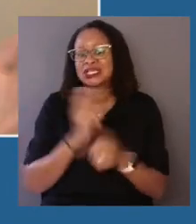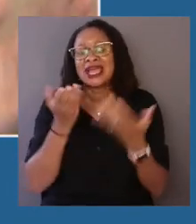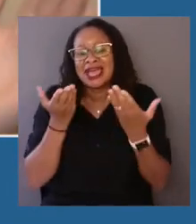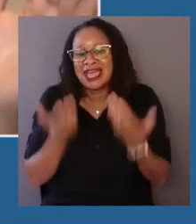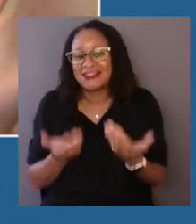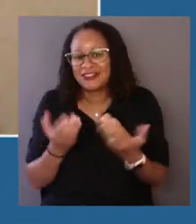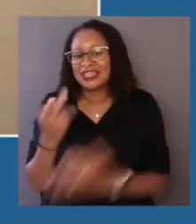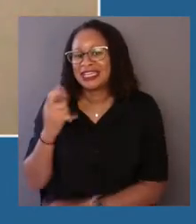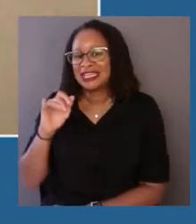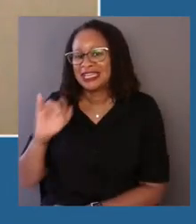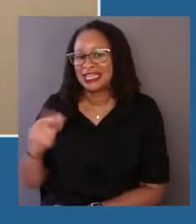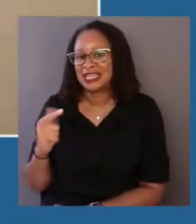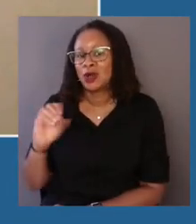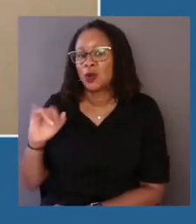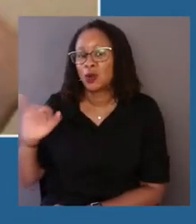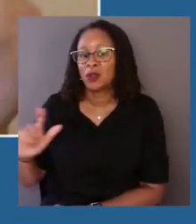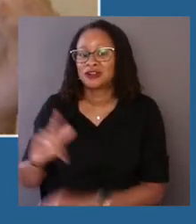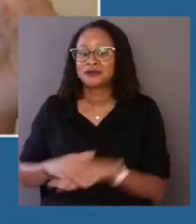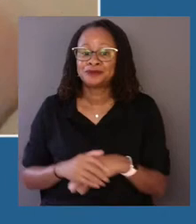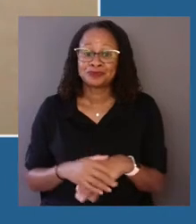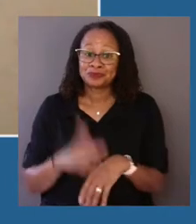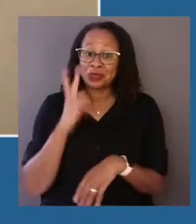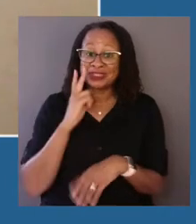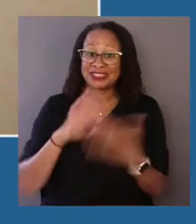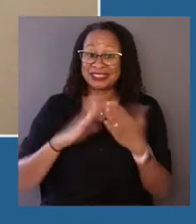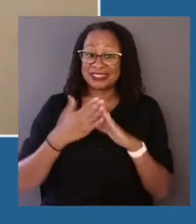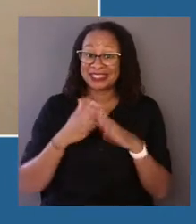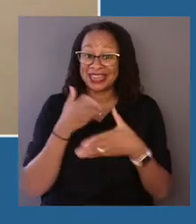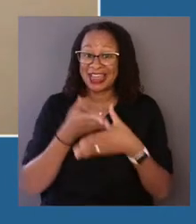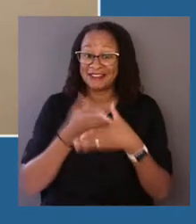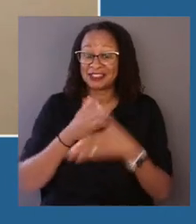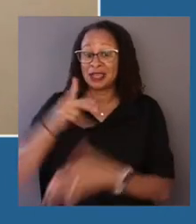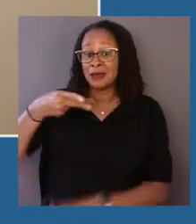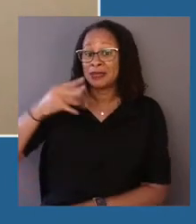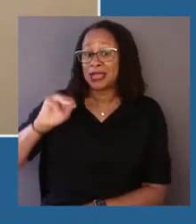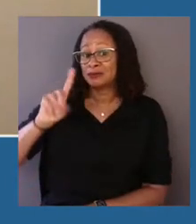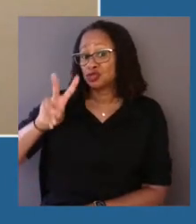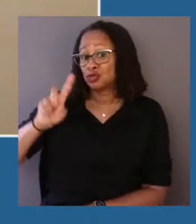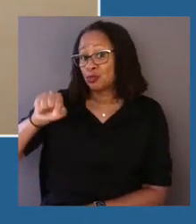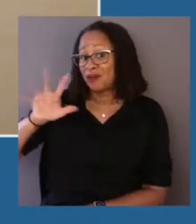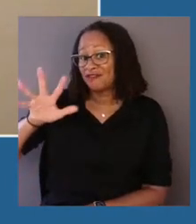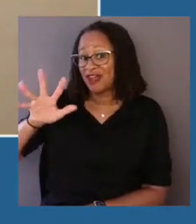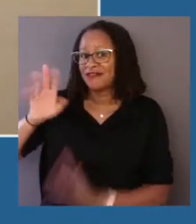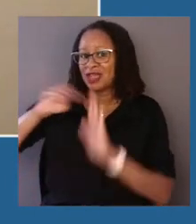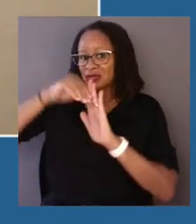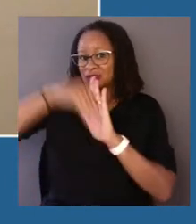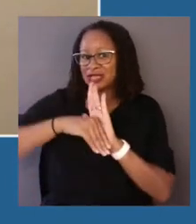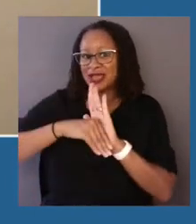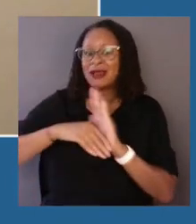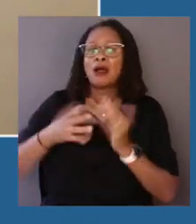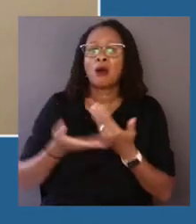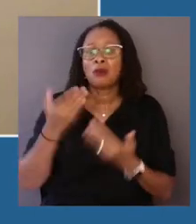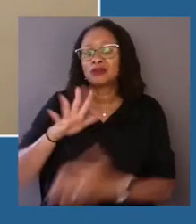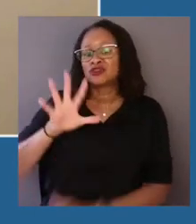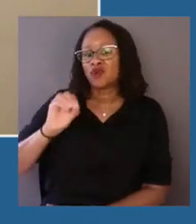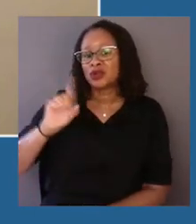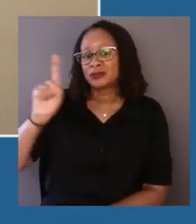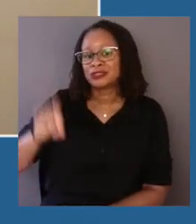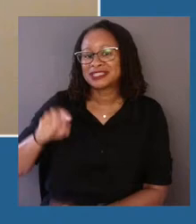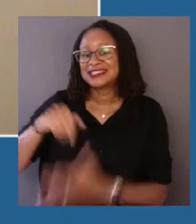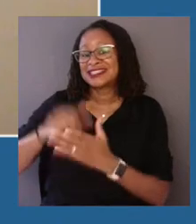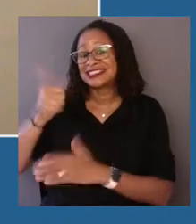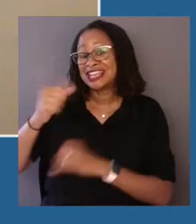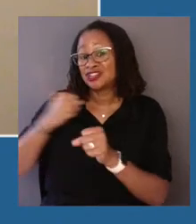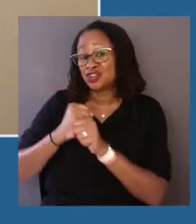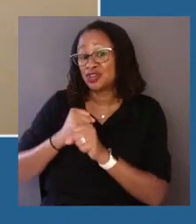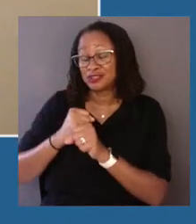that citywide annual average of PM2.5 levels decline by almost 40% in a 10-year period, right? And